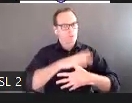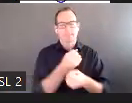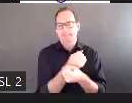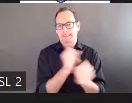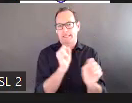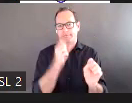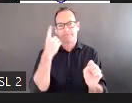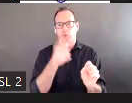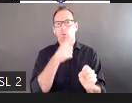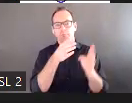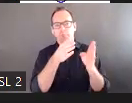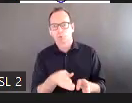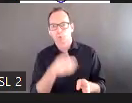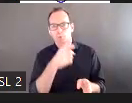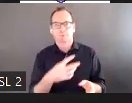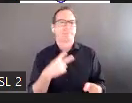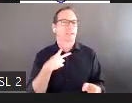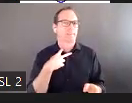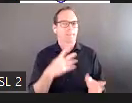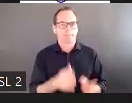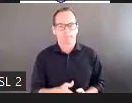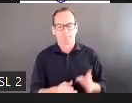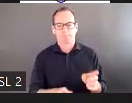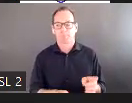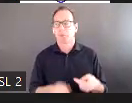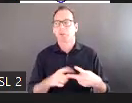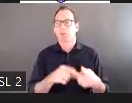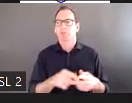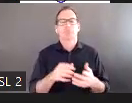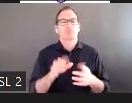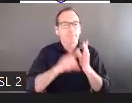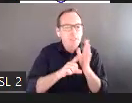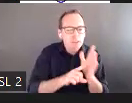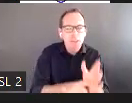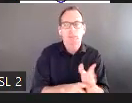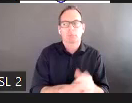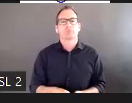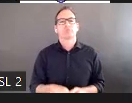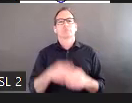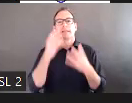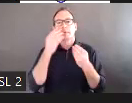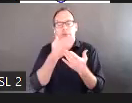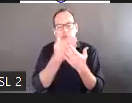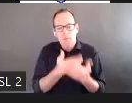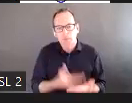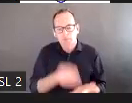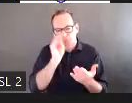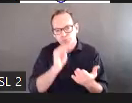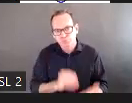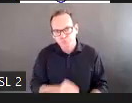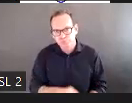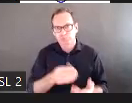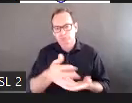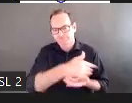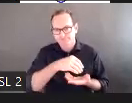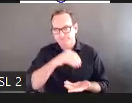gathering information for our investigations, documenting evidence, possibly arresting and charge, and supporting